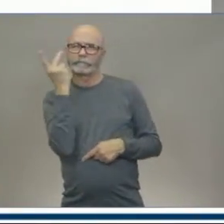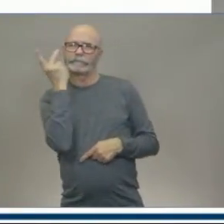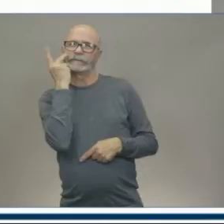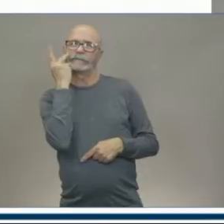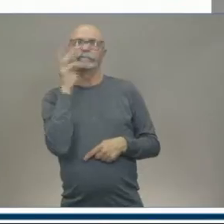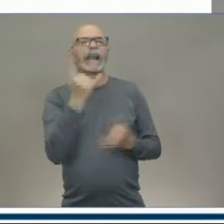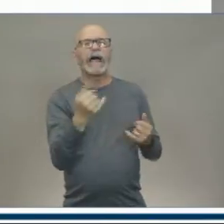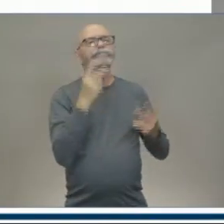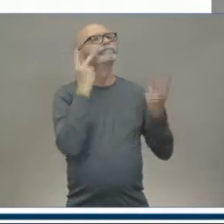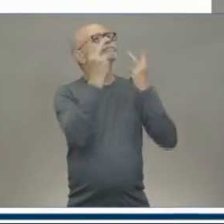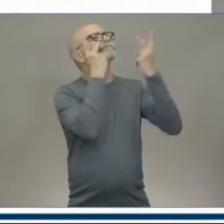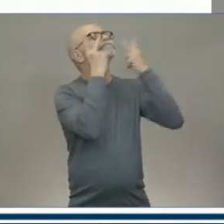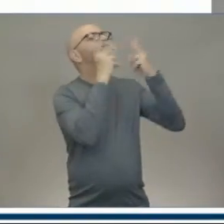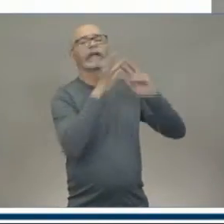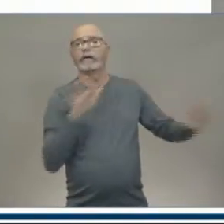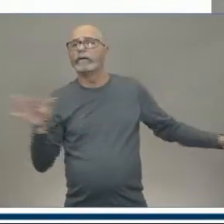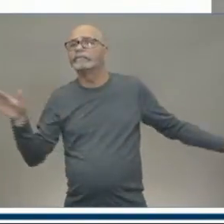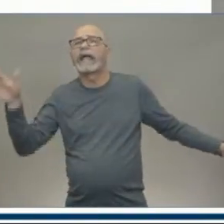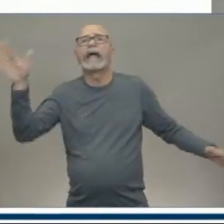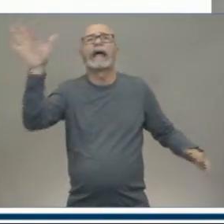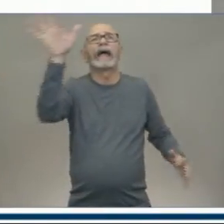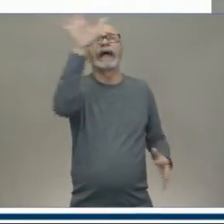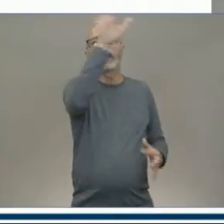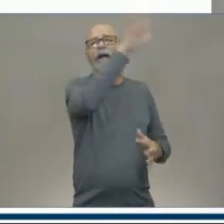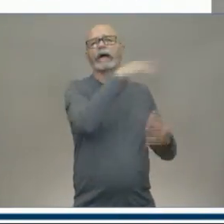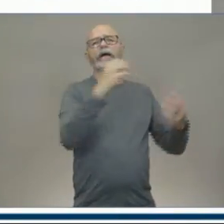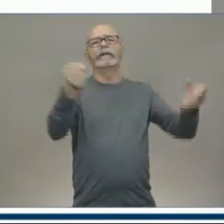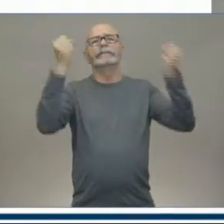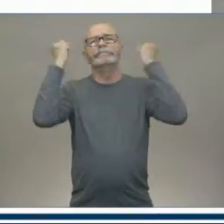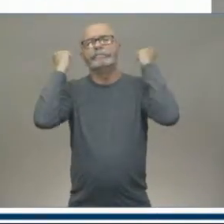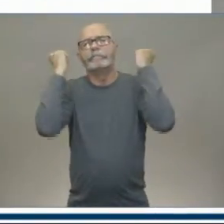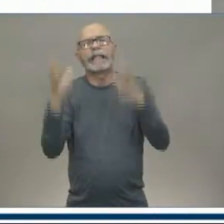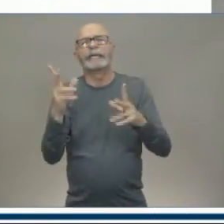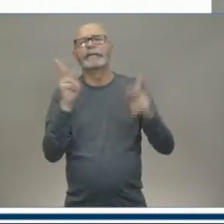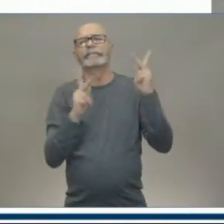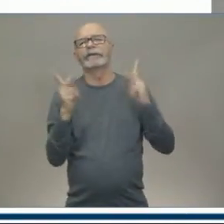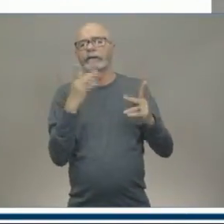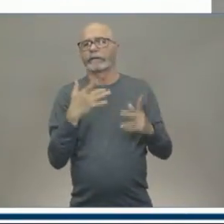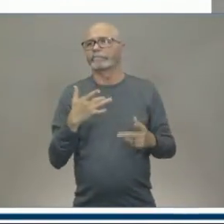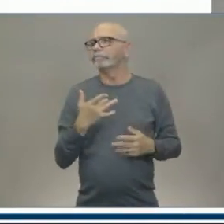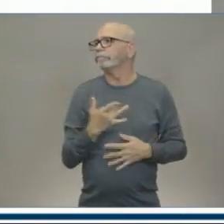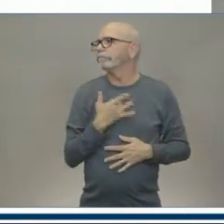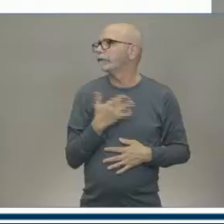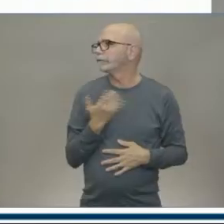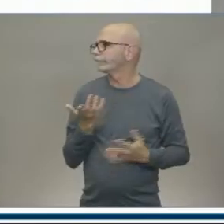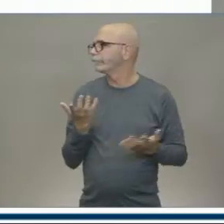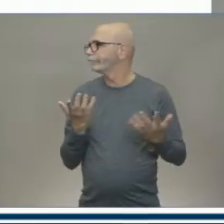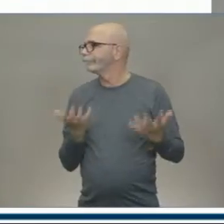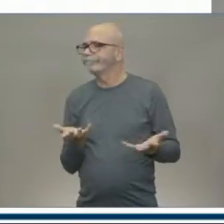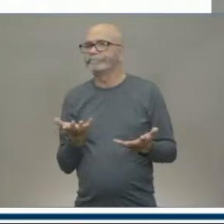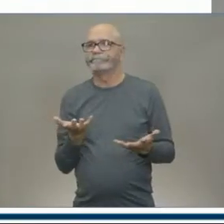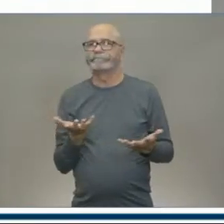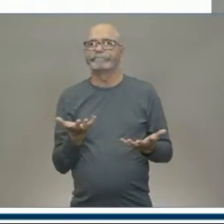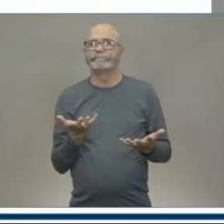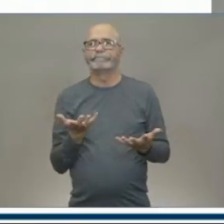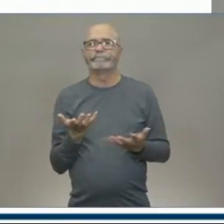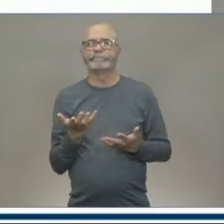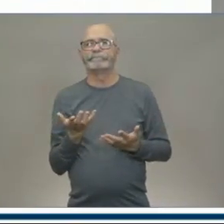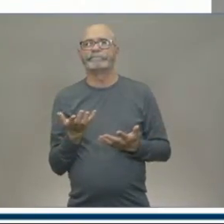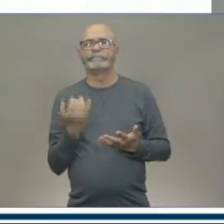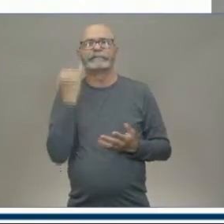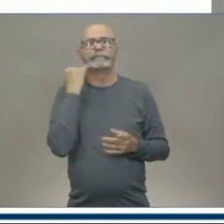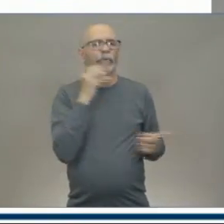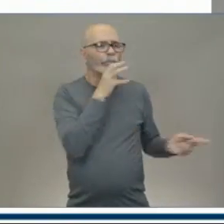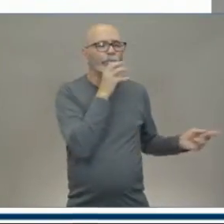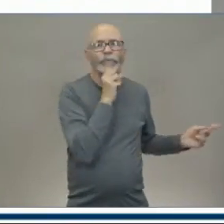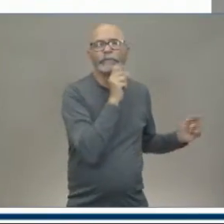and a lot of people, gerontology specialists, etc., the substantive harm that has been done to seniors by